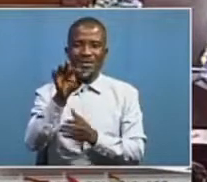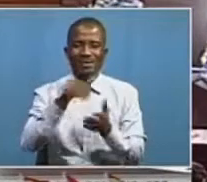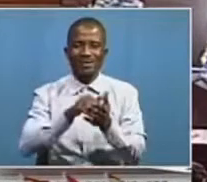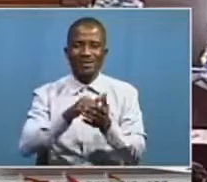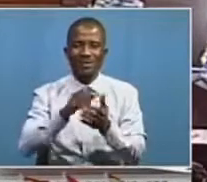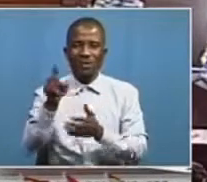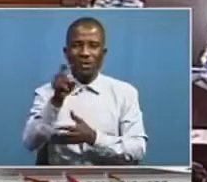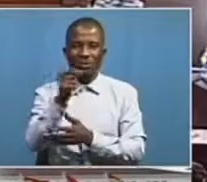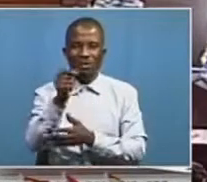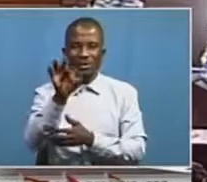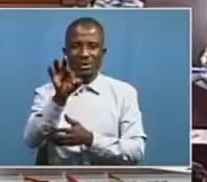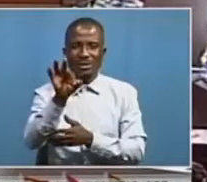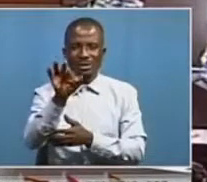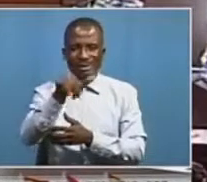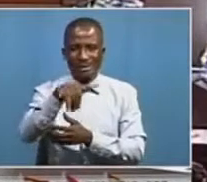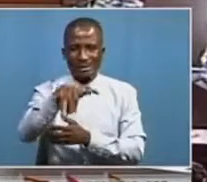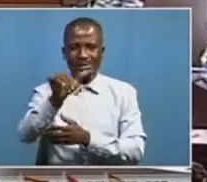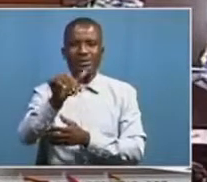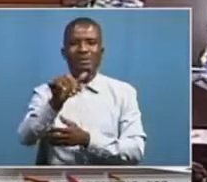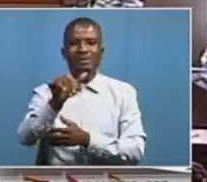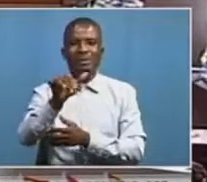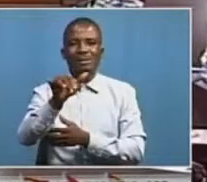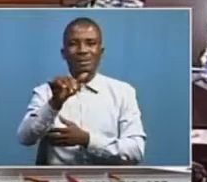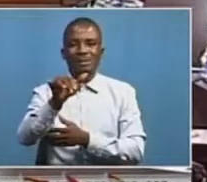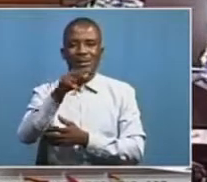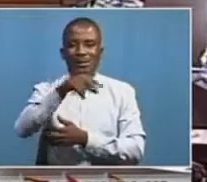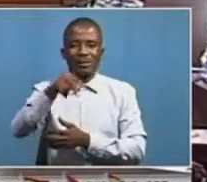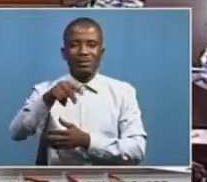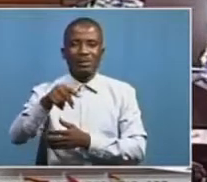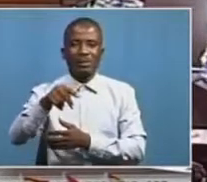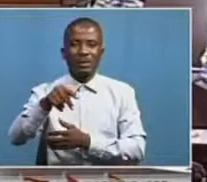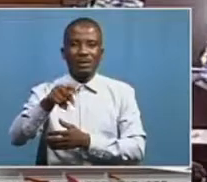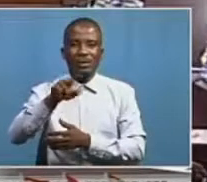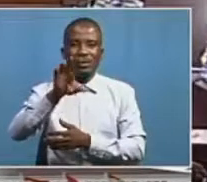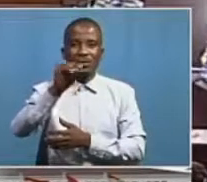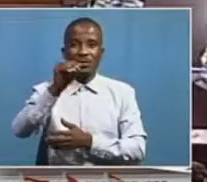13,249,129 will still give second respondent